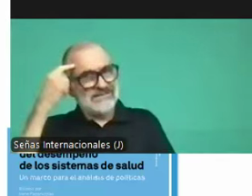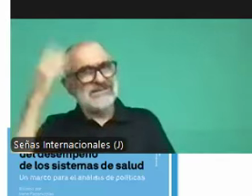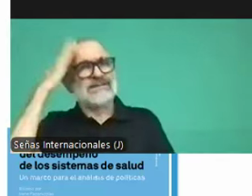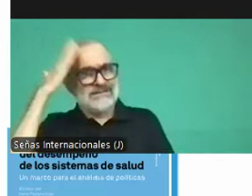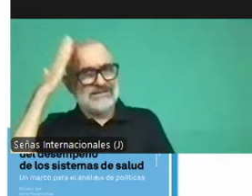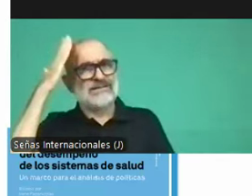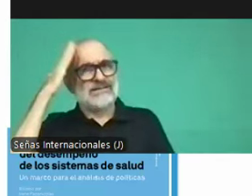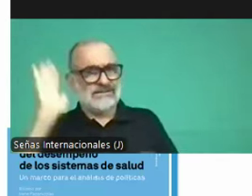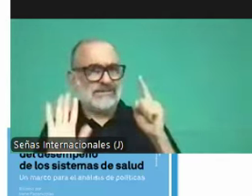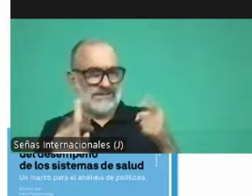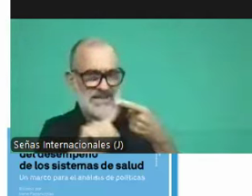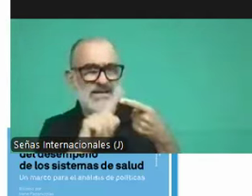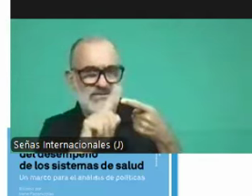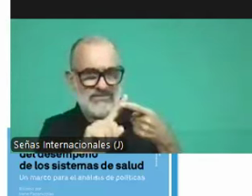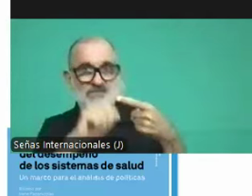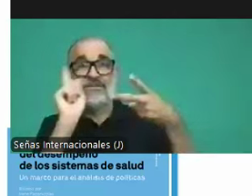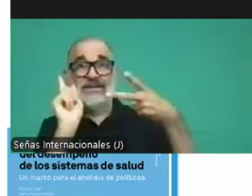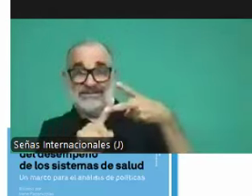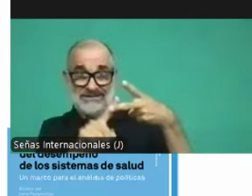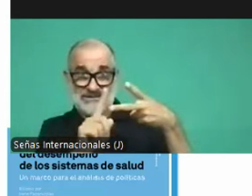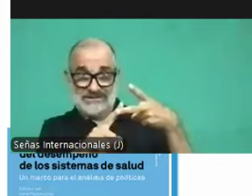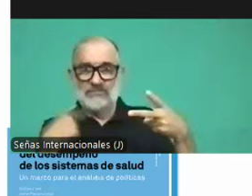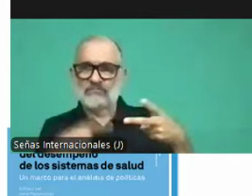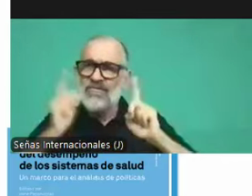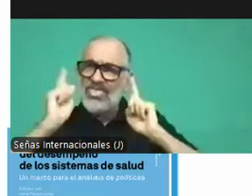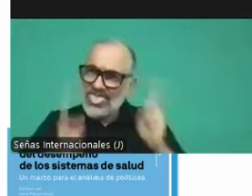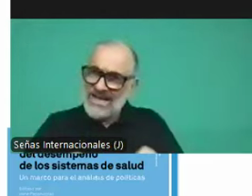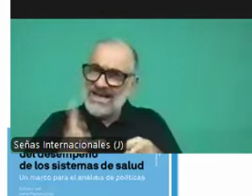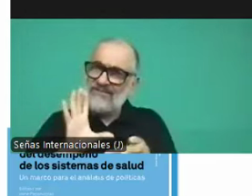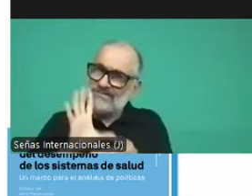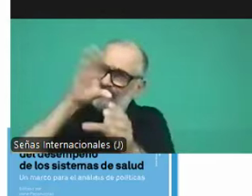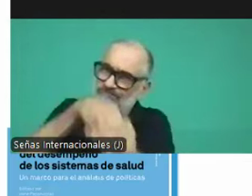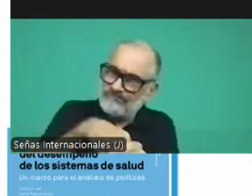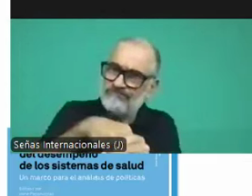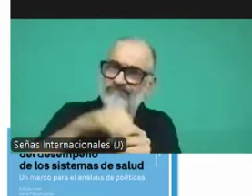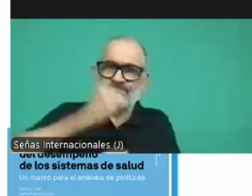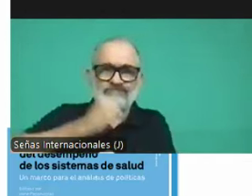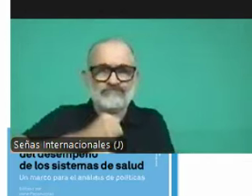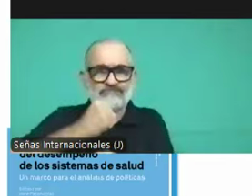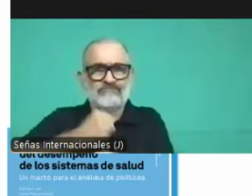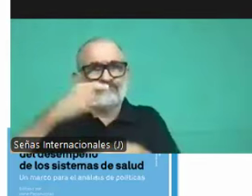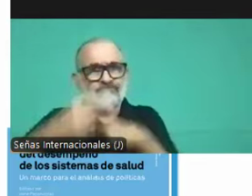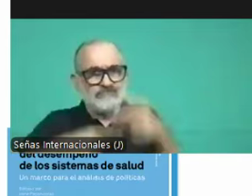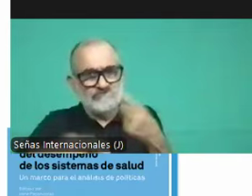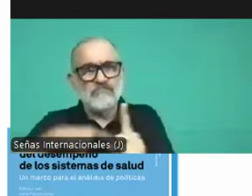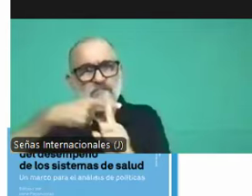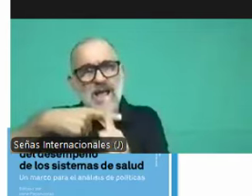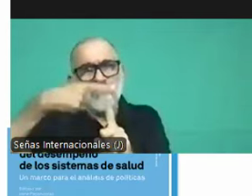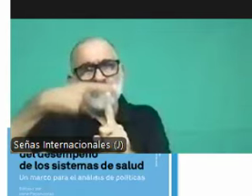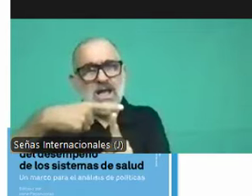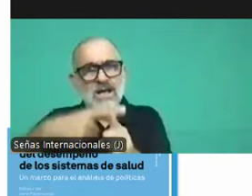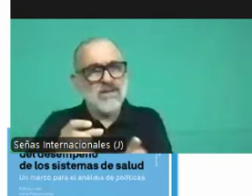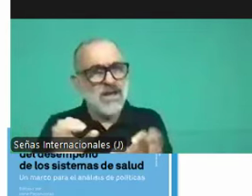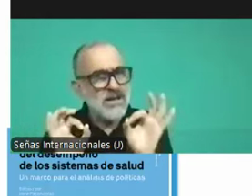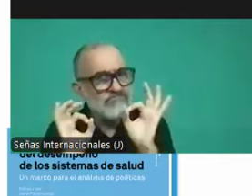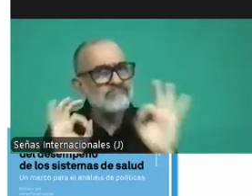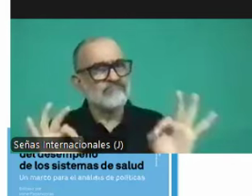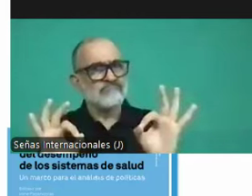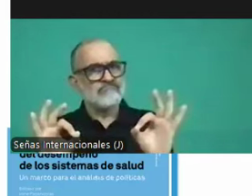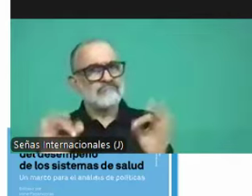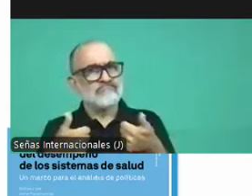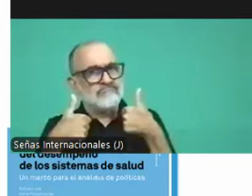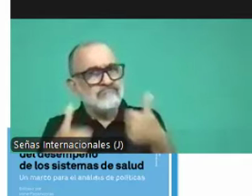intervenciones to know how to que design sean interventions sumamente that are highly eficientes y efficient efectivas and para la effective reducción del gasto de to bolsillo. De esa